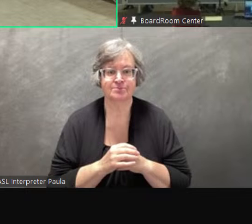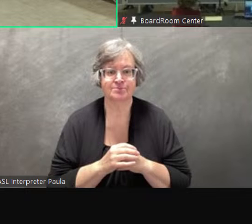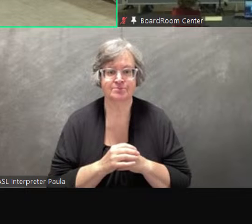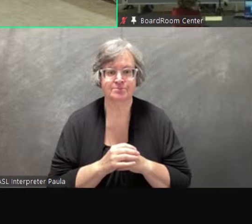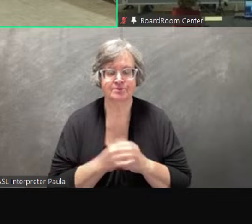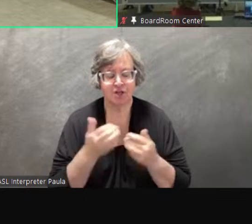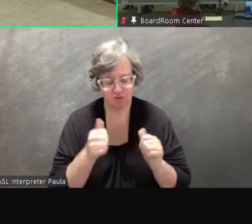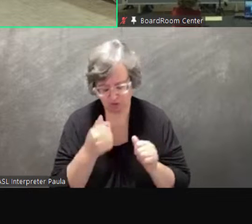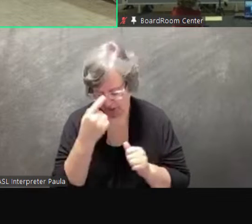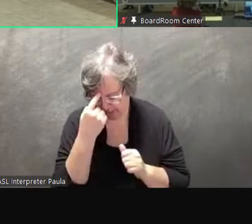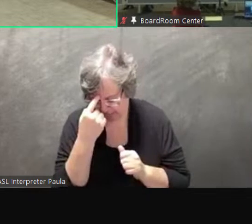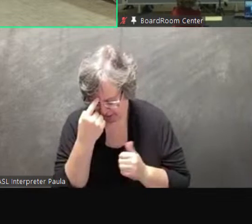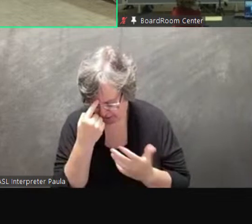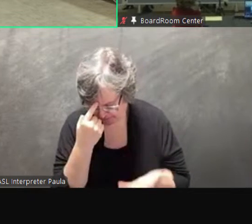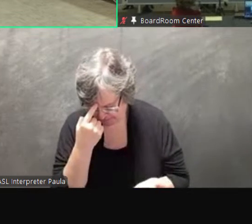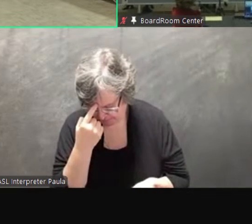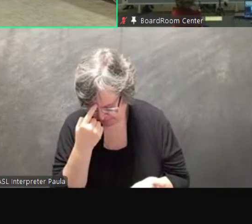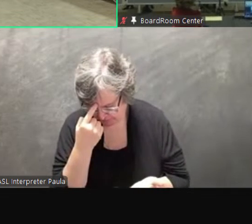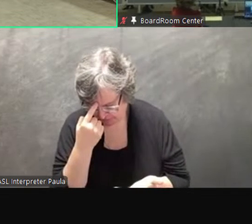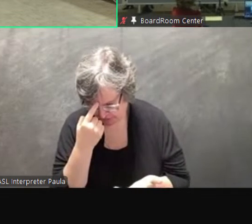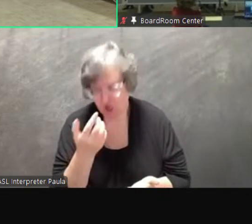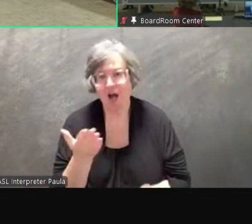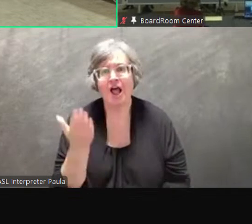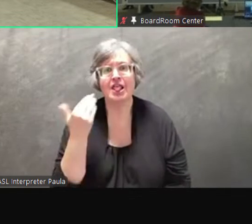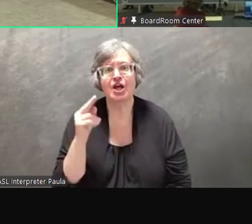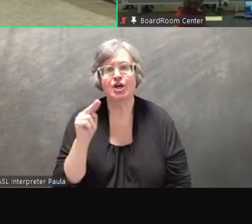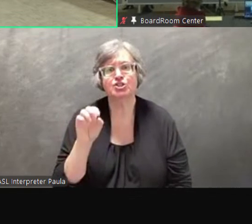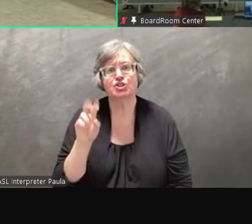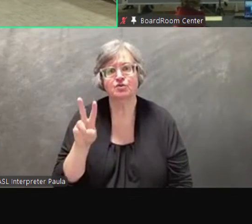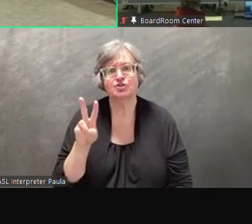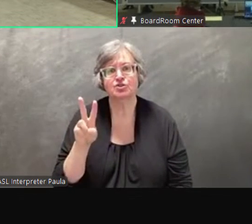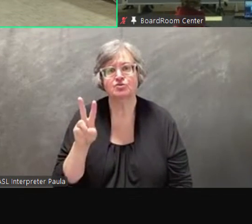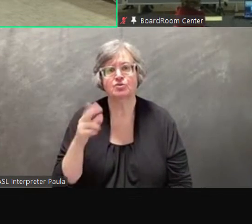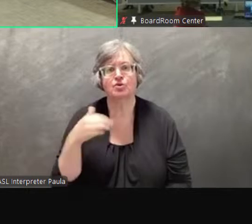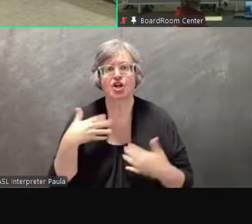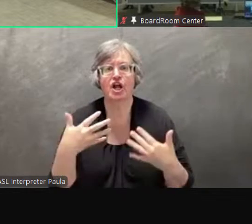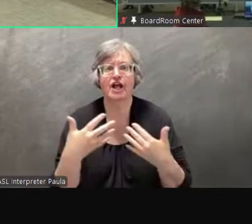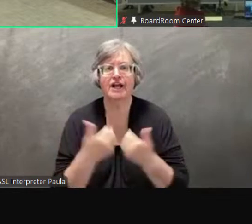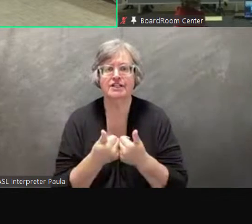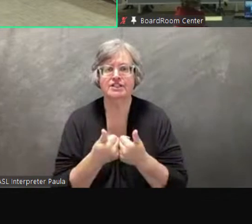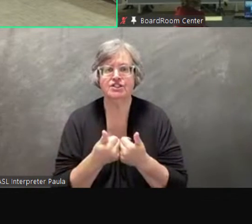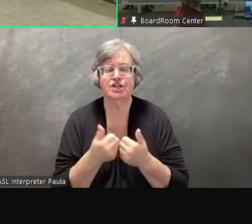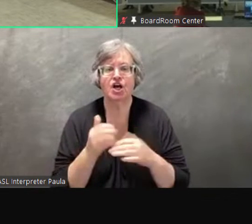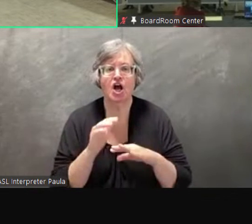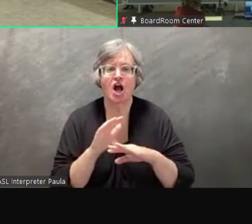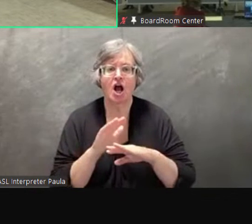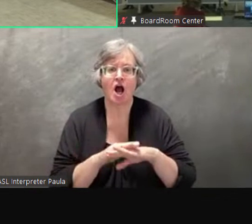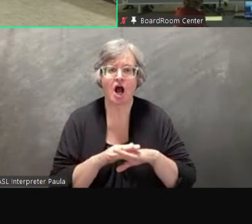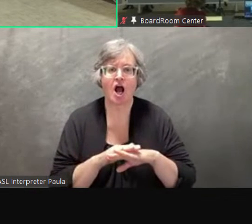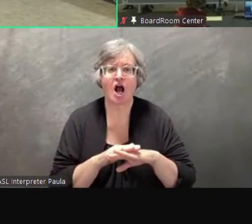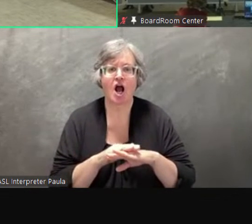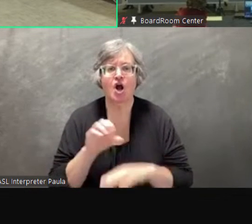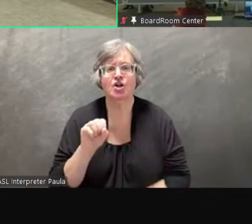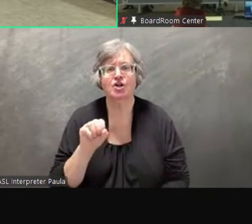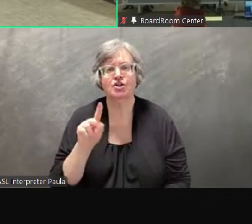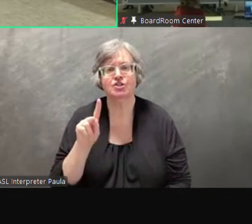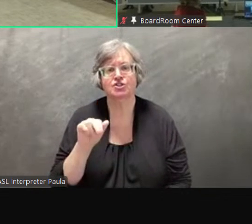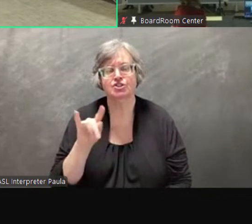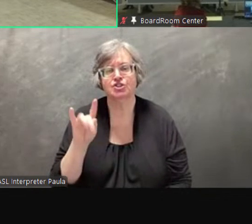I'm trying to think. Last November, there was an accident on the Skokie